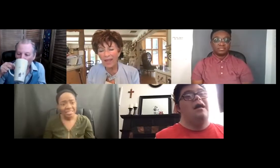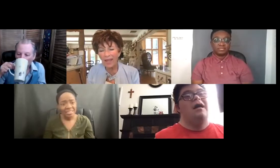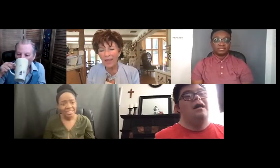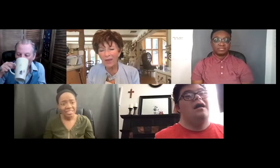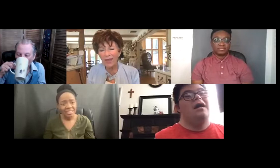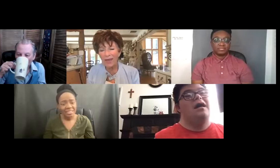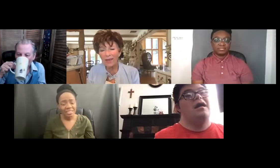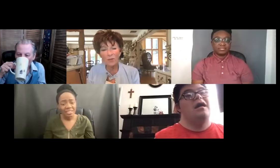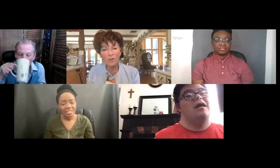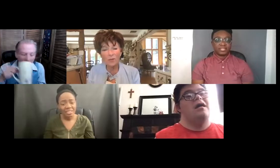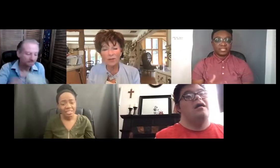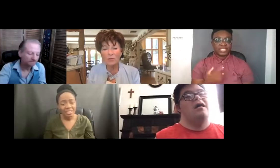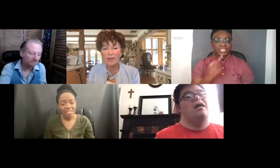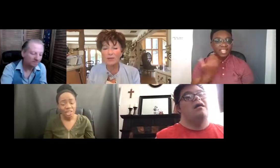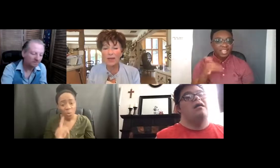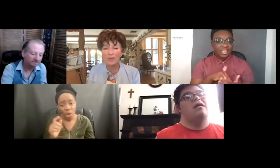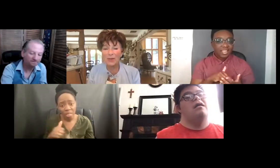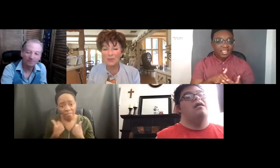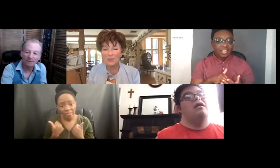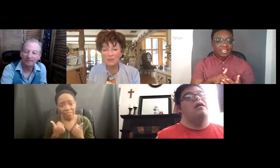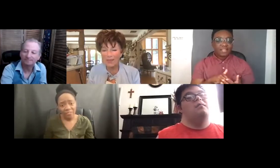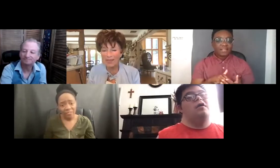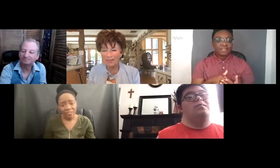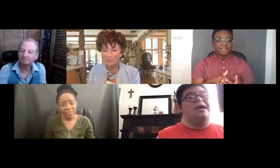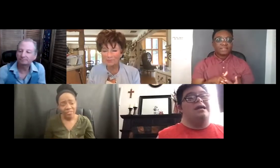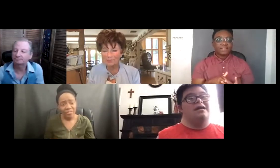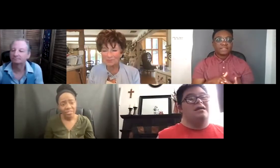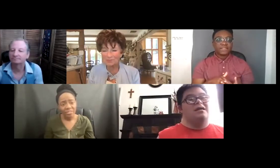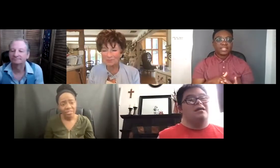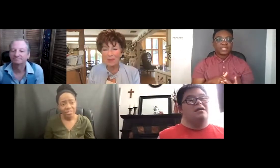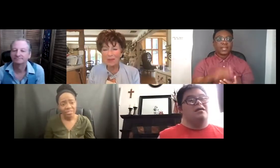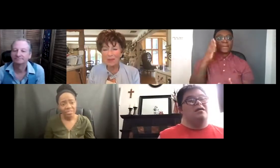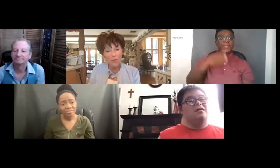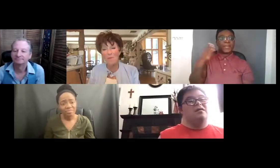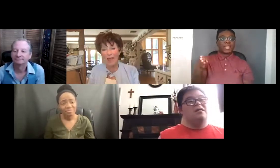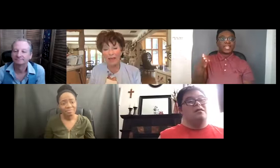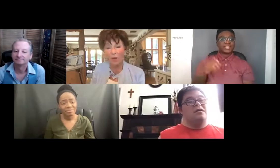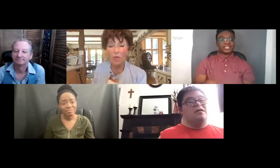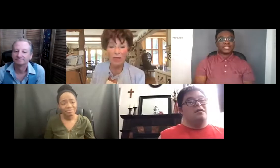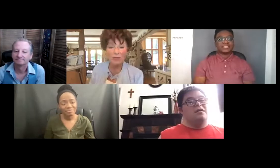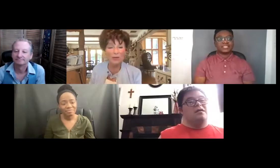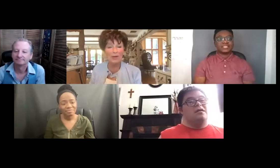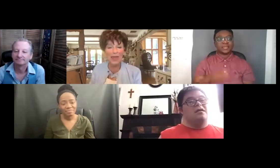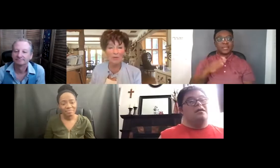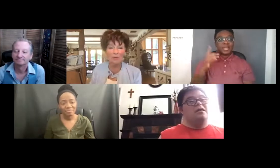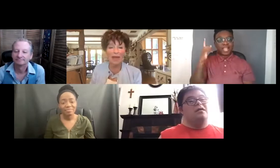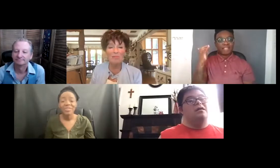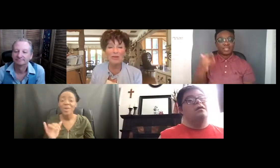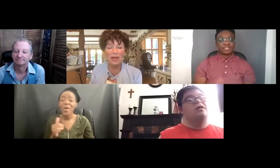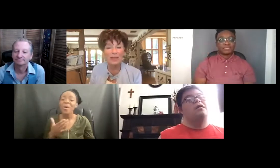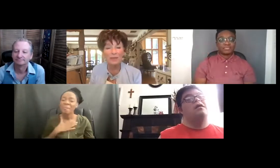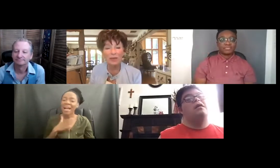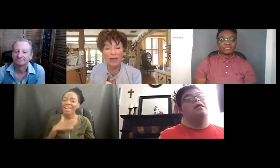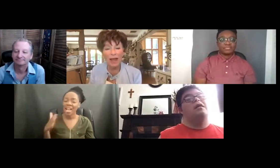Huh? Where do you live, Isaac? Burbank. Burbank. Oh yes, you're a neighbor of mine